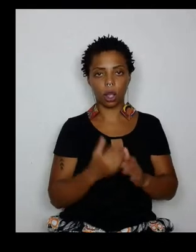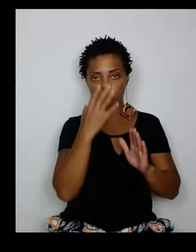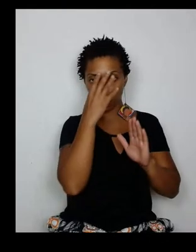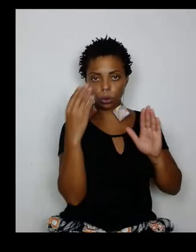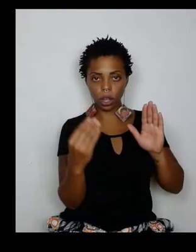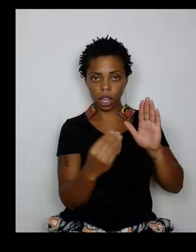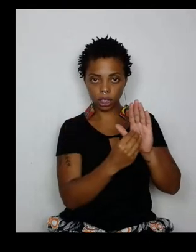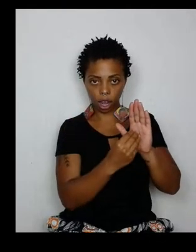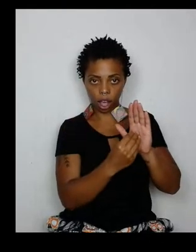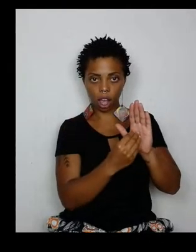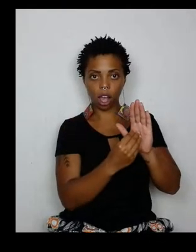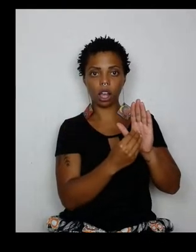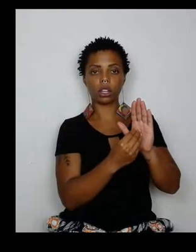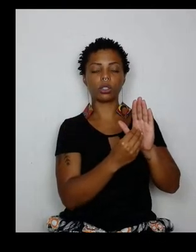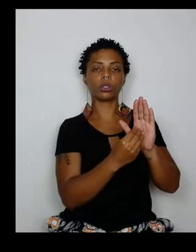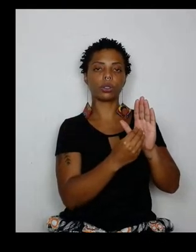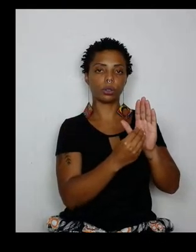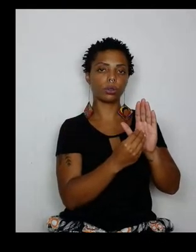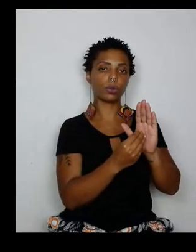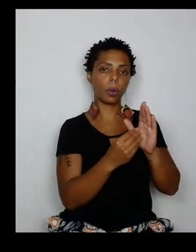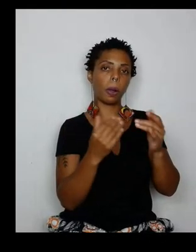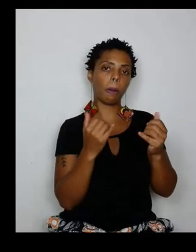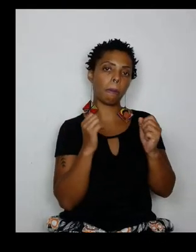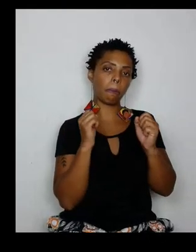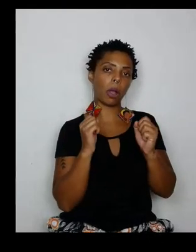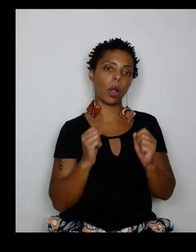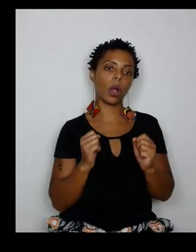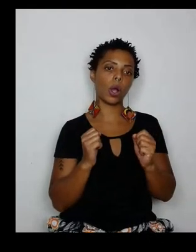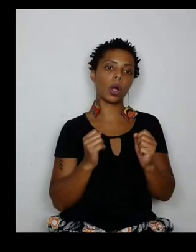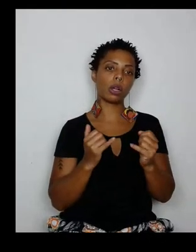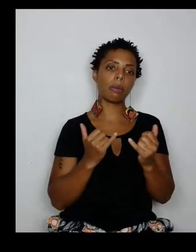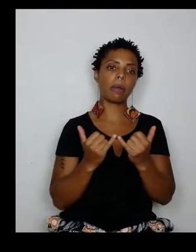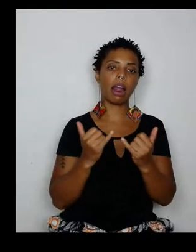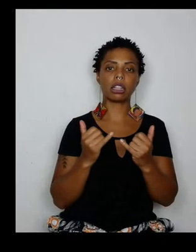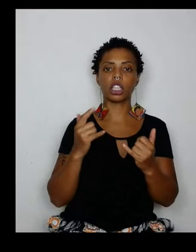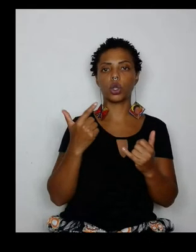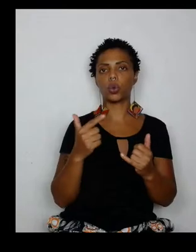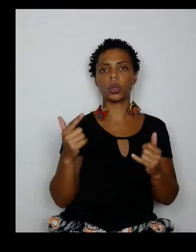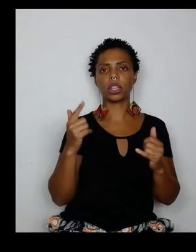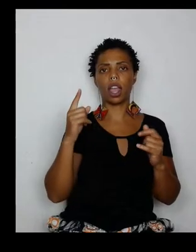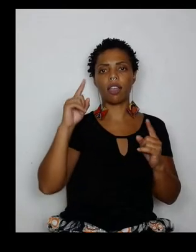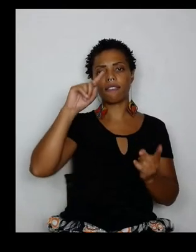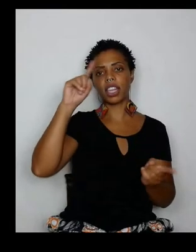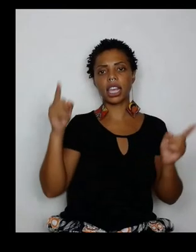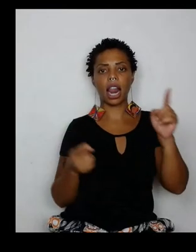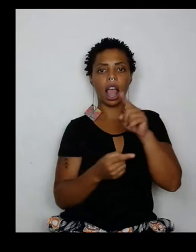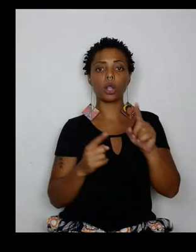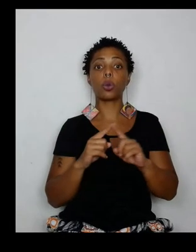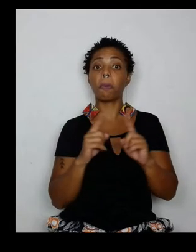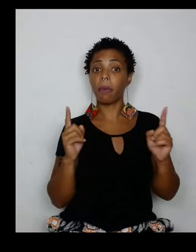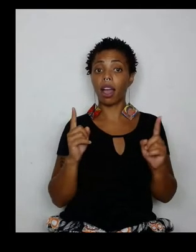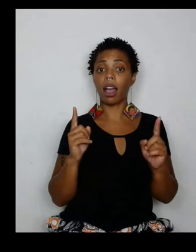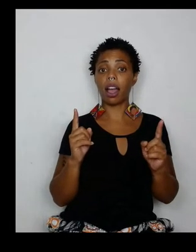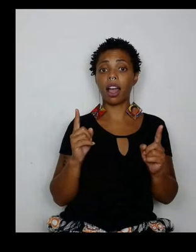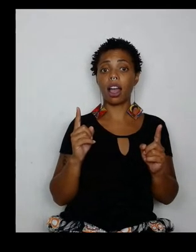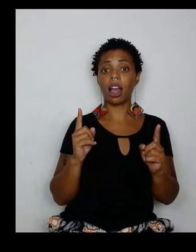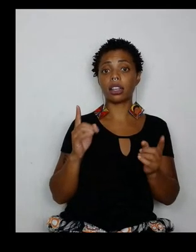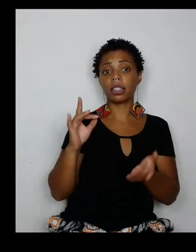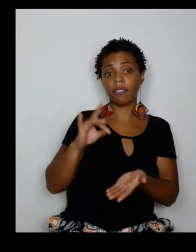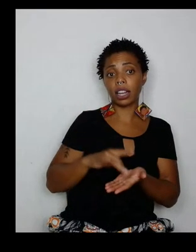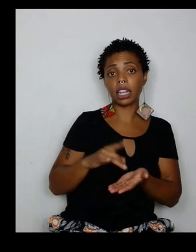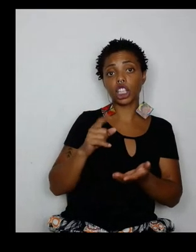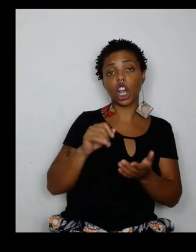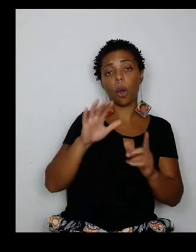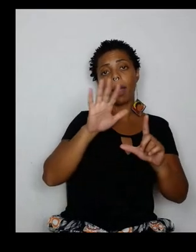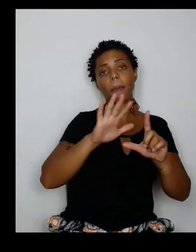place and it's the right side up but it is itself a mirror image in that whenever you have a self-portrait and you have an